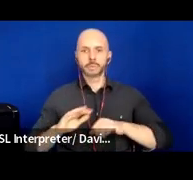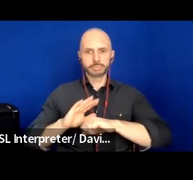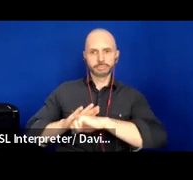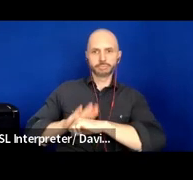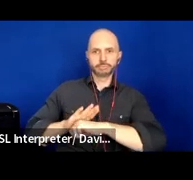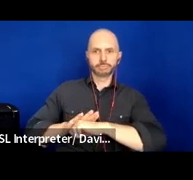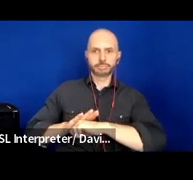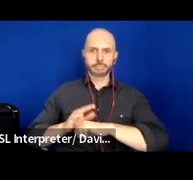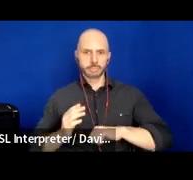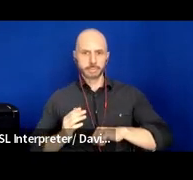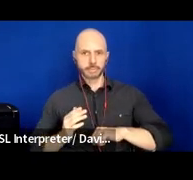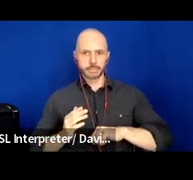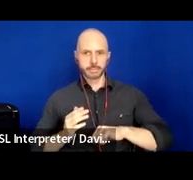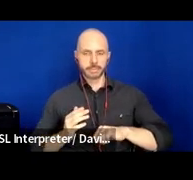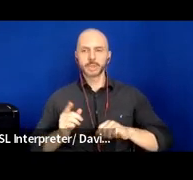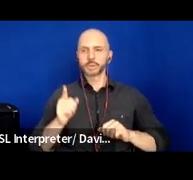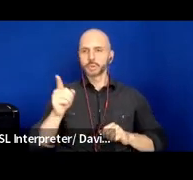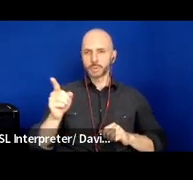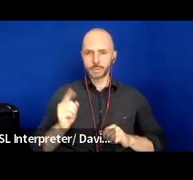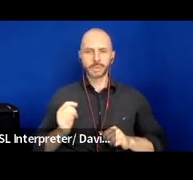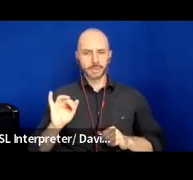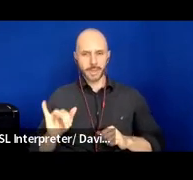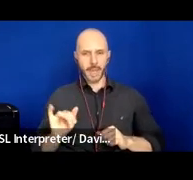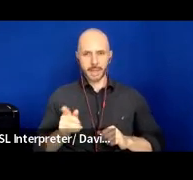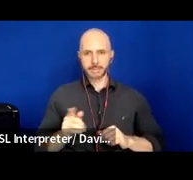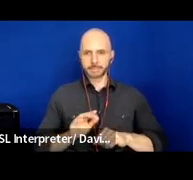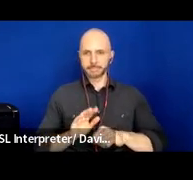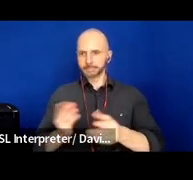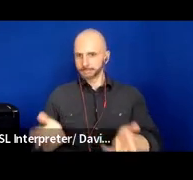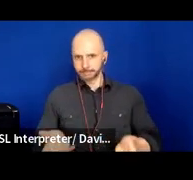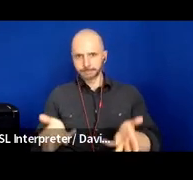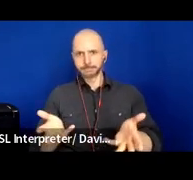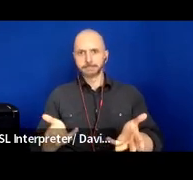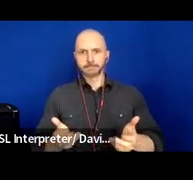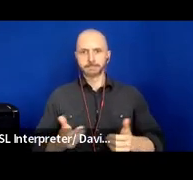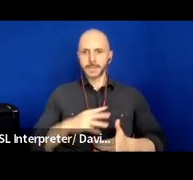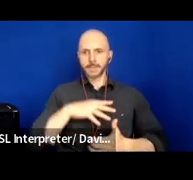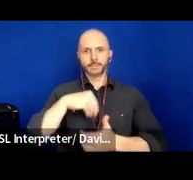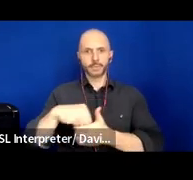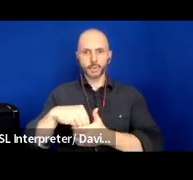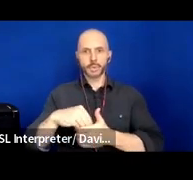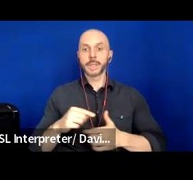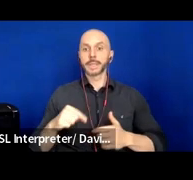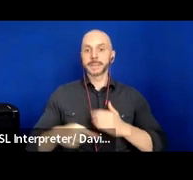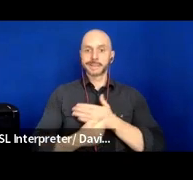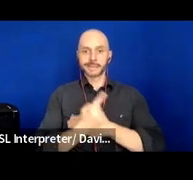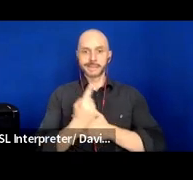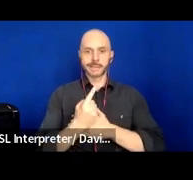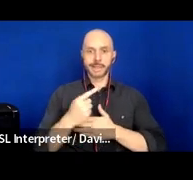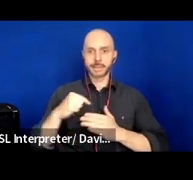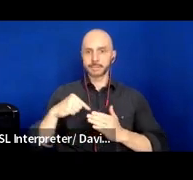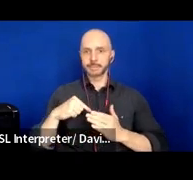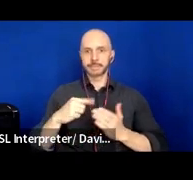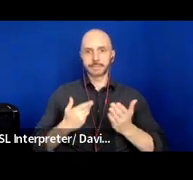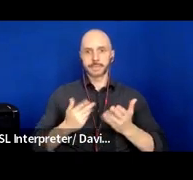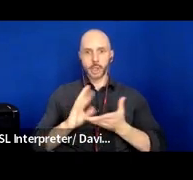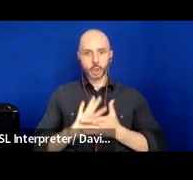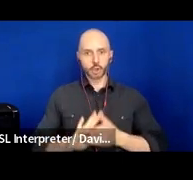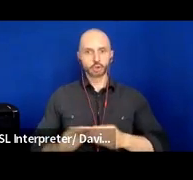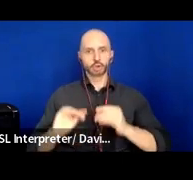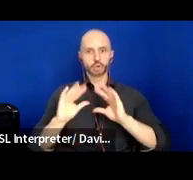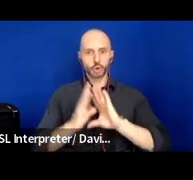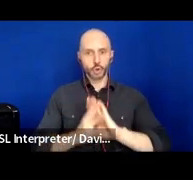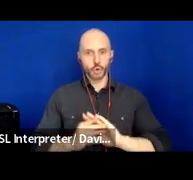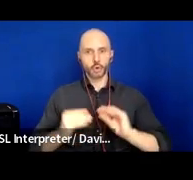done historically at, you know, telling a story, we know that, you know, in today's world, it's rare that there's any writing room that